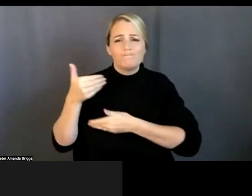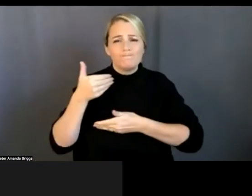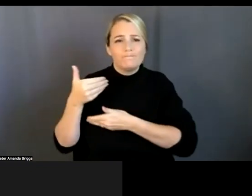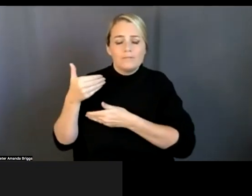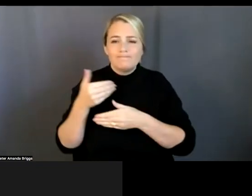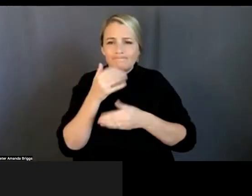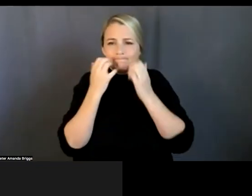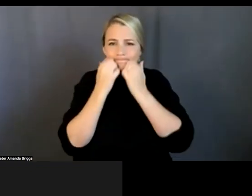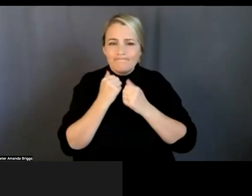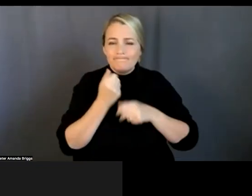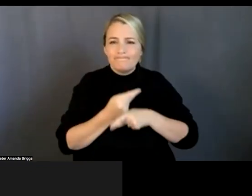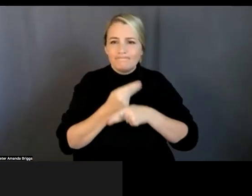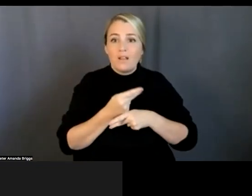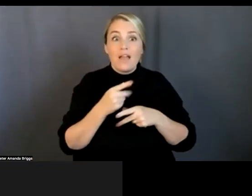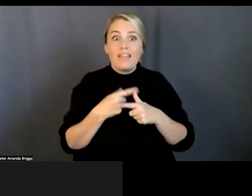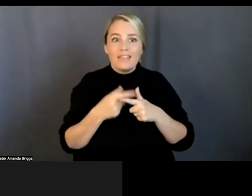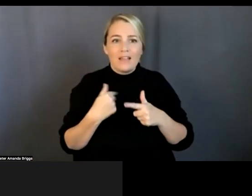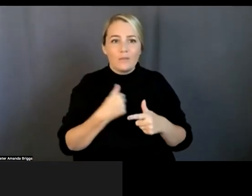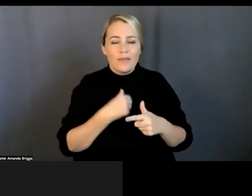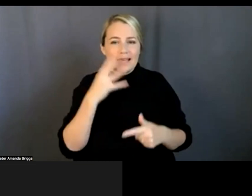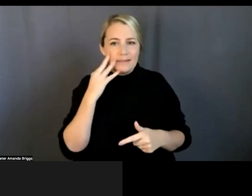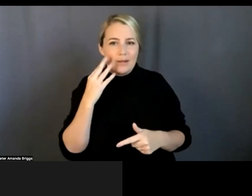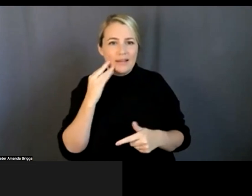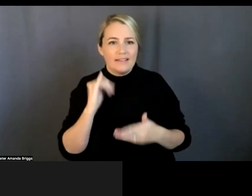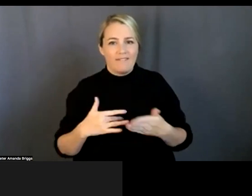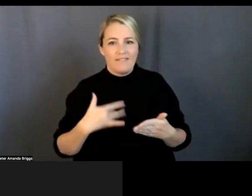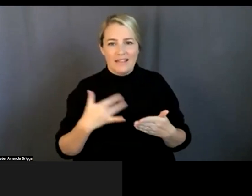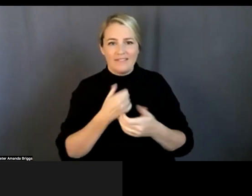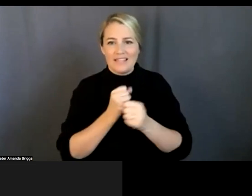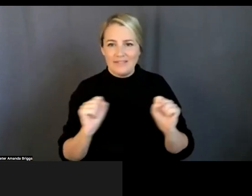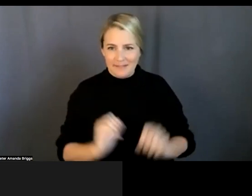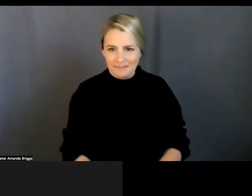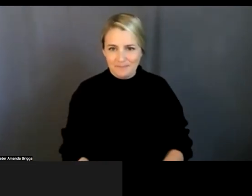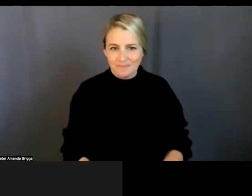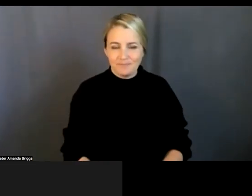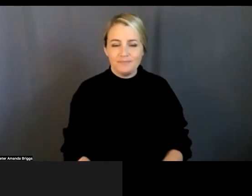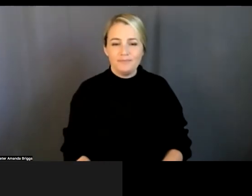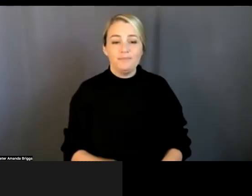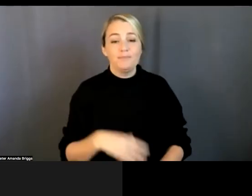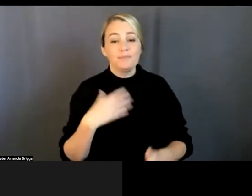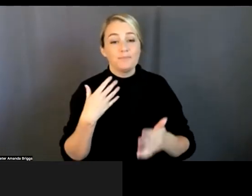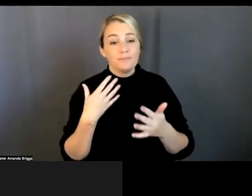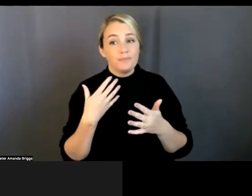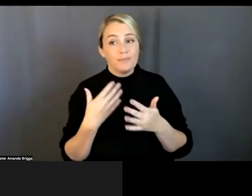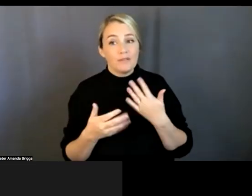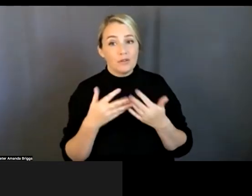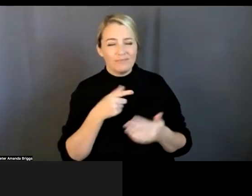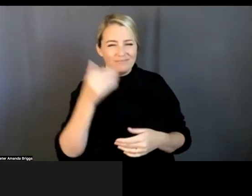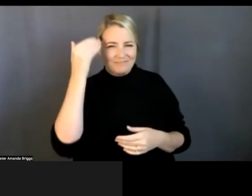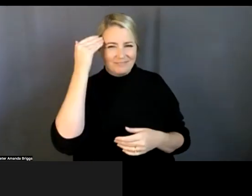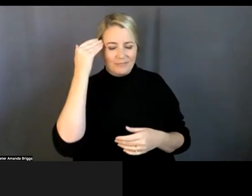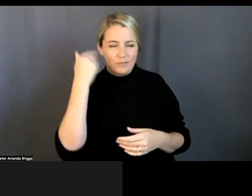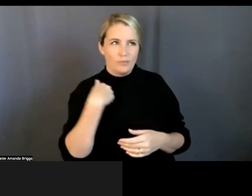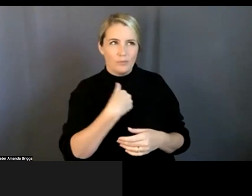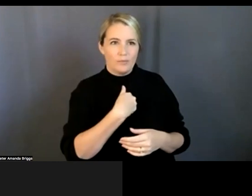we actually get to experience a sense of safety. And even though, you know, we don't live,